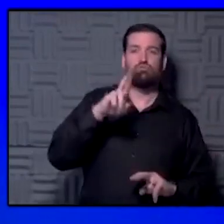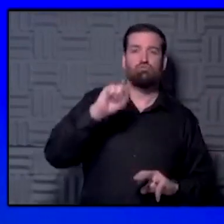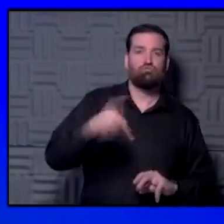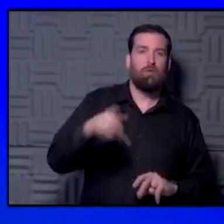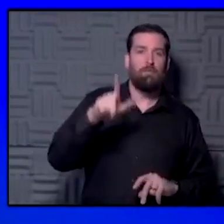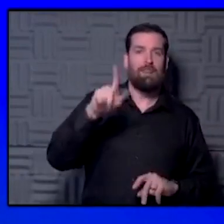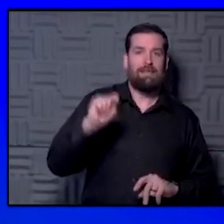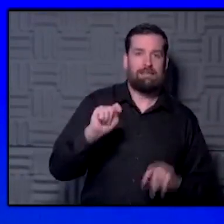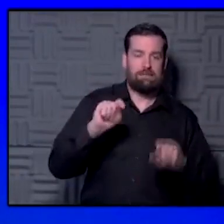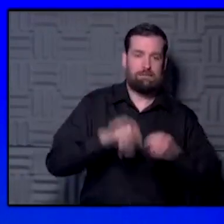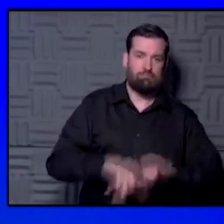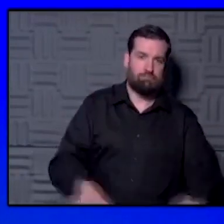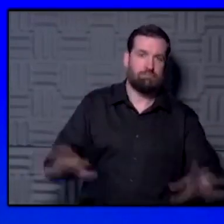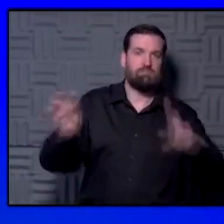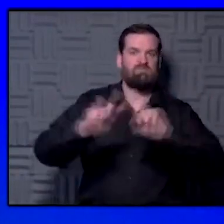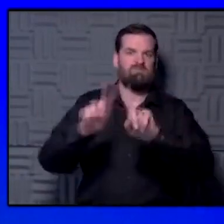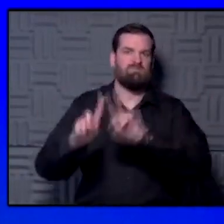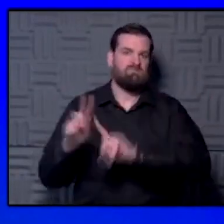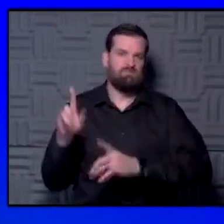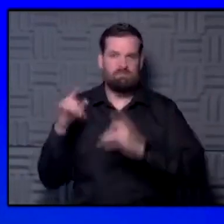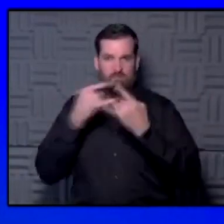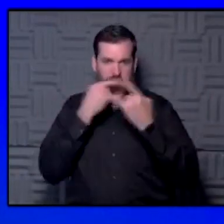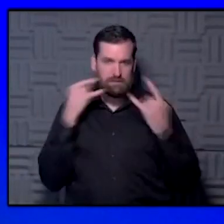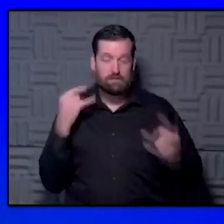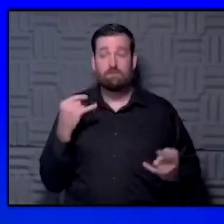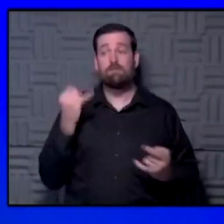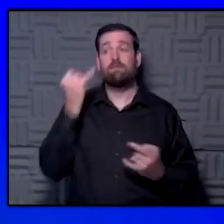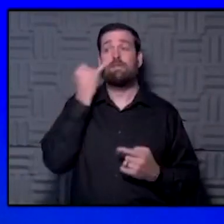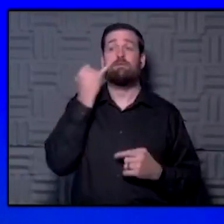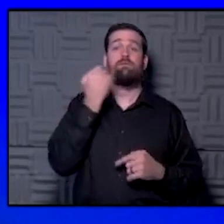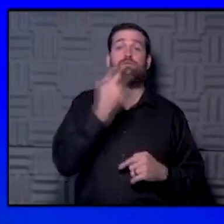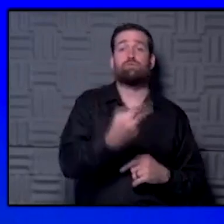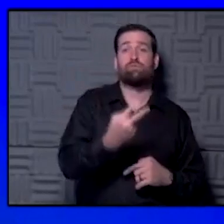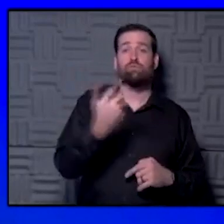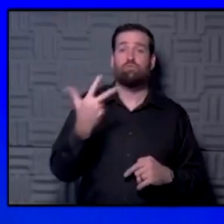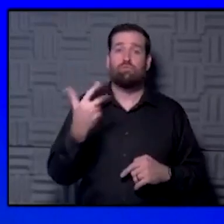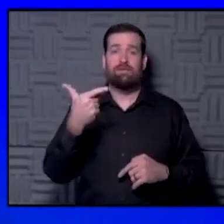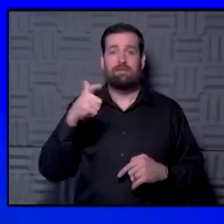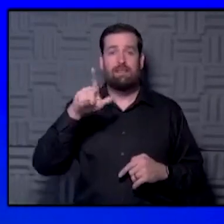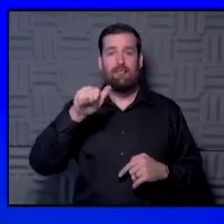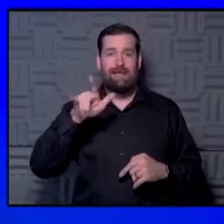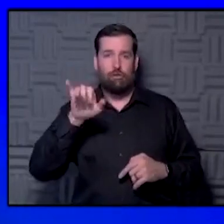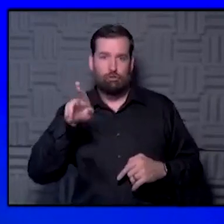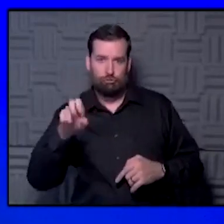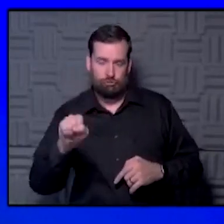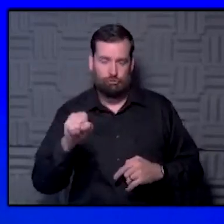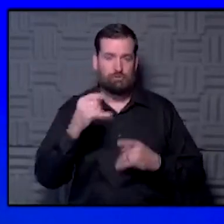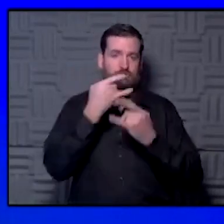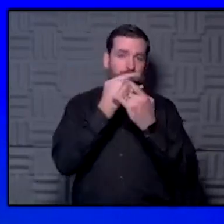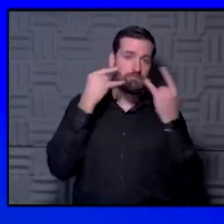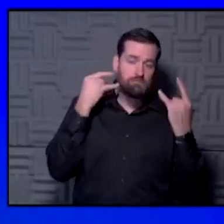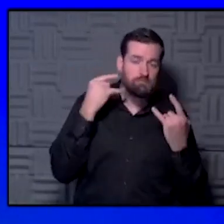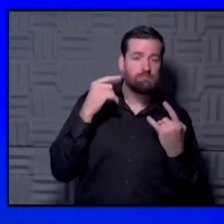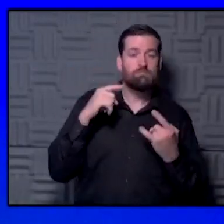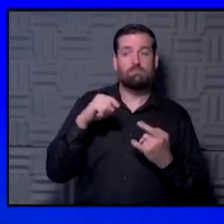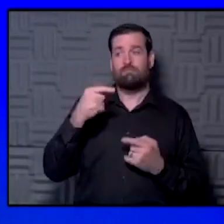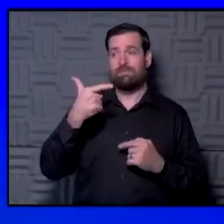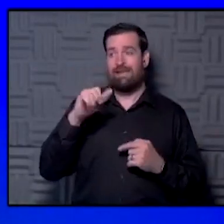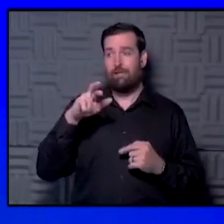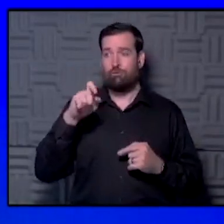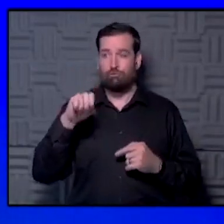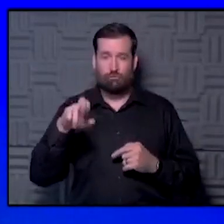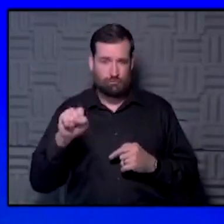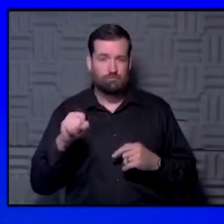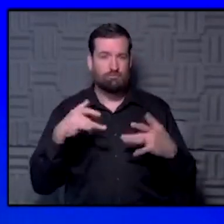dispersal with different masks on. I think if you can have 2 or 3 layers of the gaiter, if you can have a neoprene mask, those masks are pretty